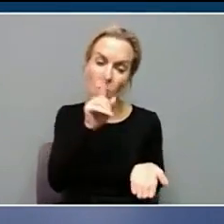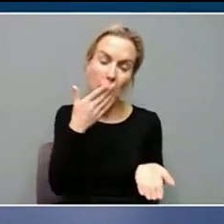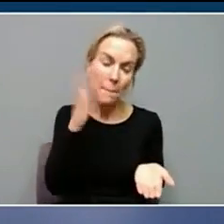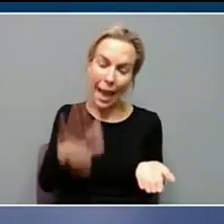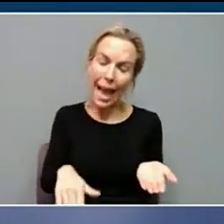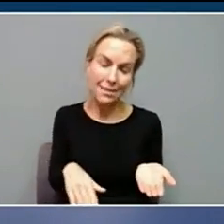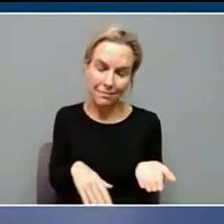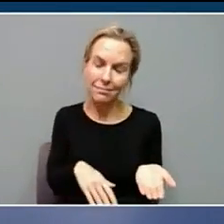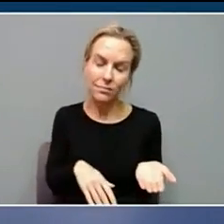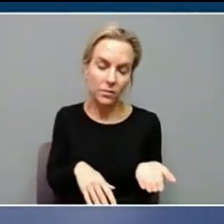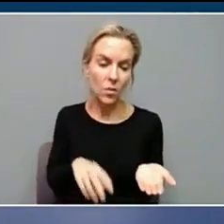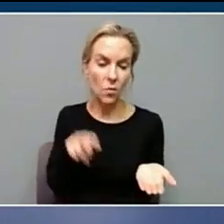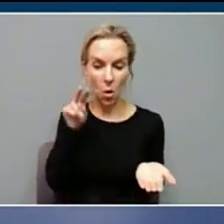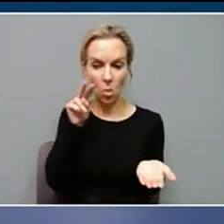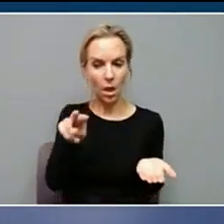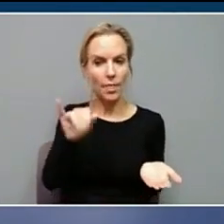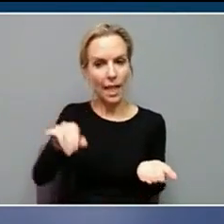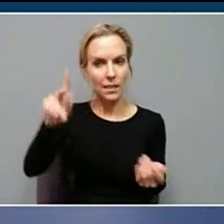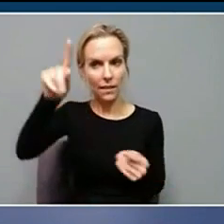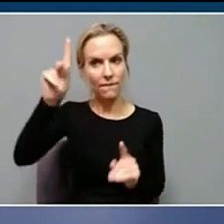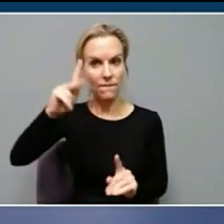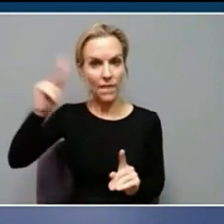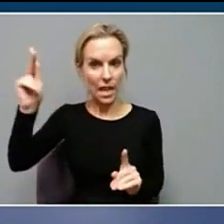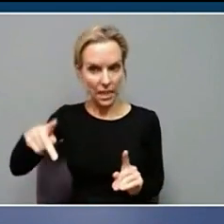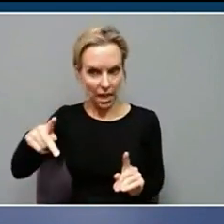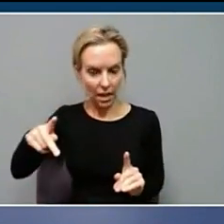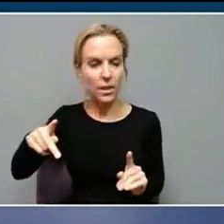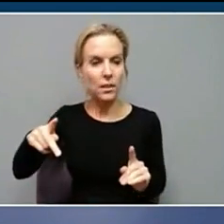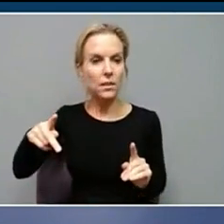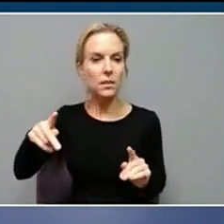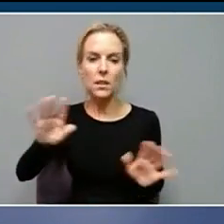What we're looking at is Philadelphia and not St. Louis.